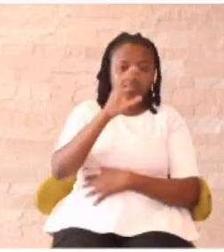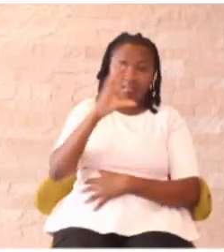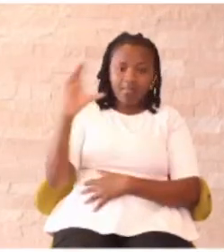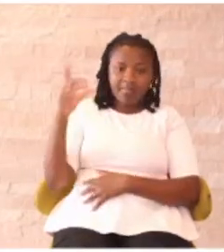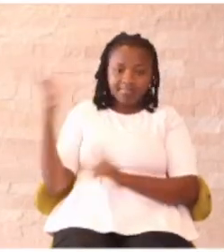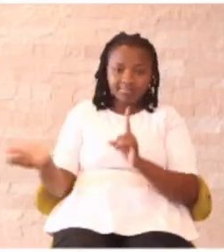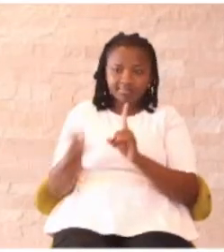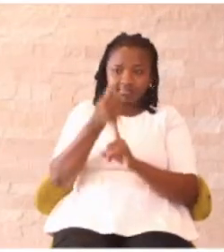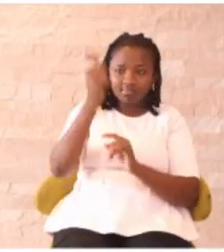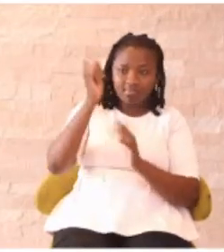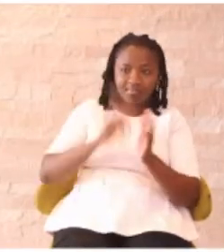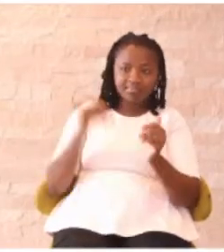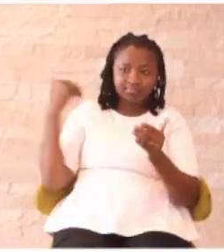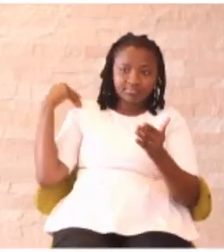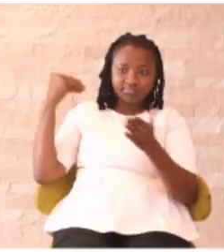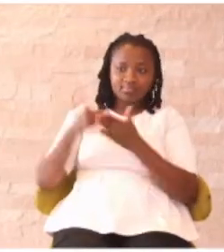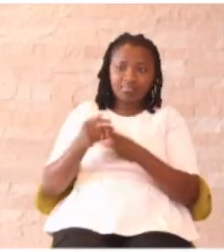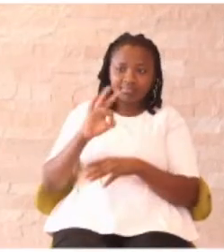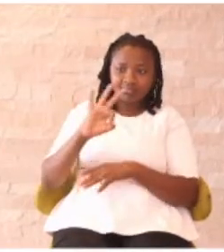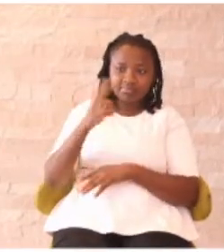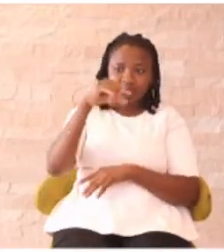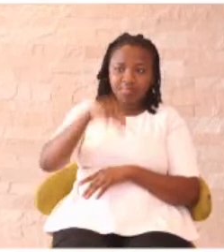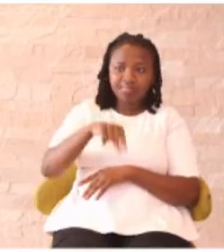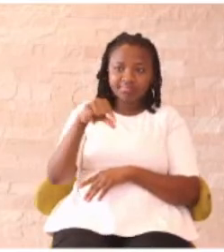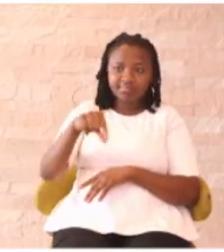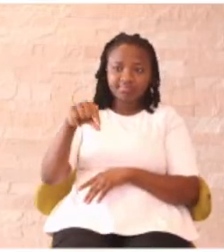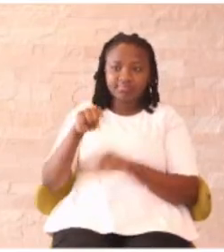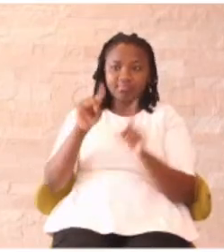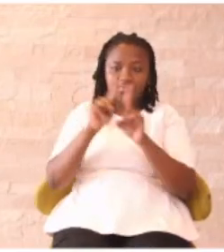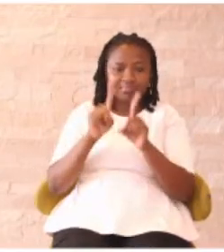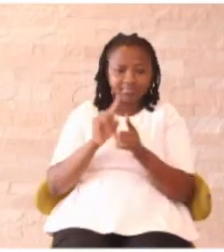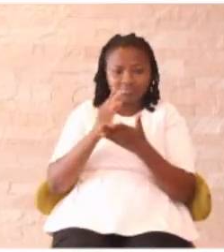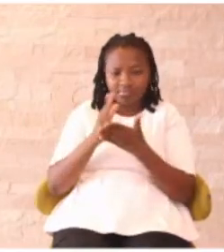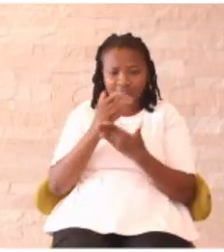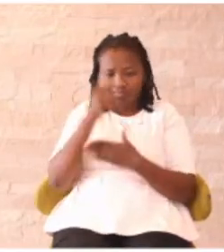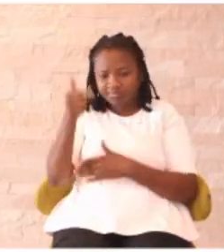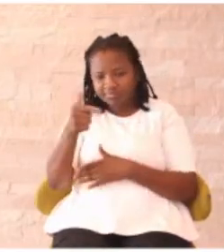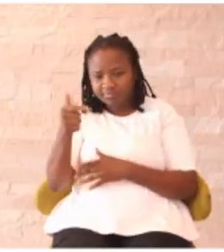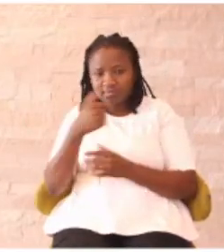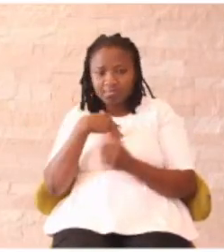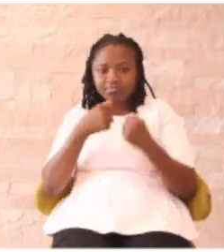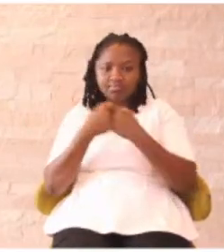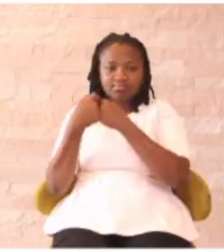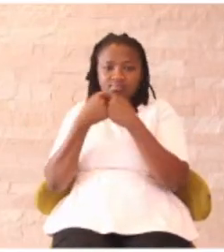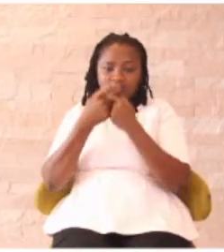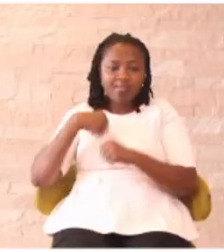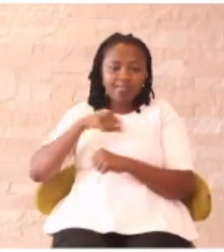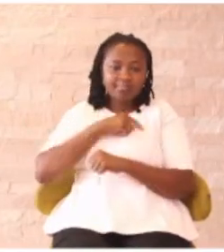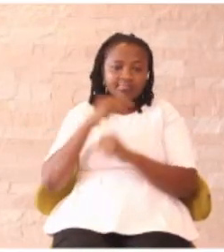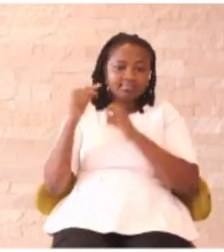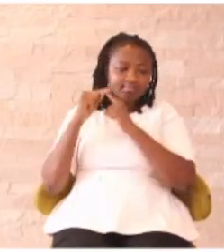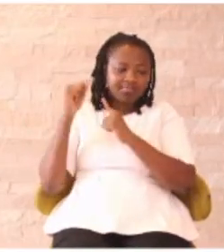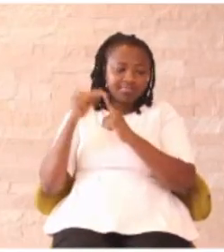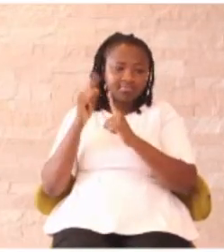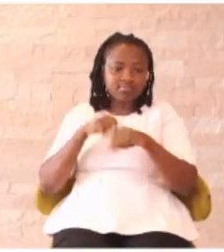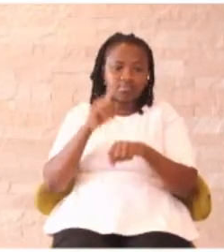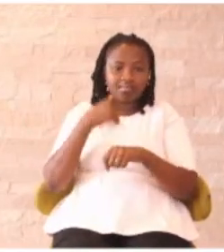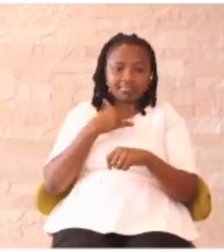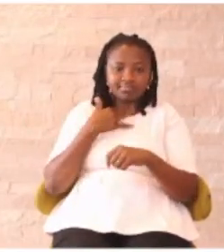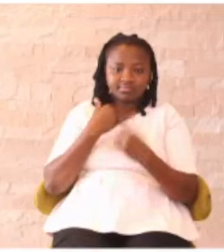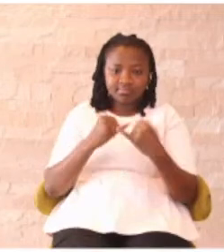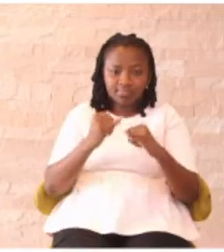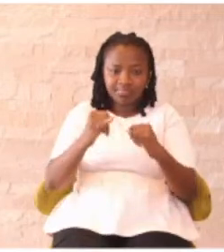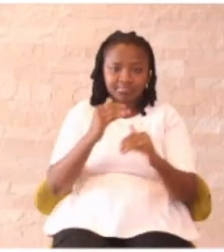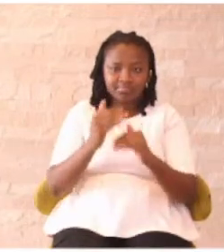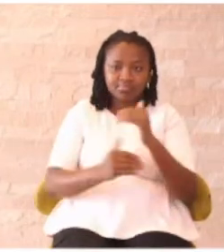quarter, and also some of the challenges that we have faced during the implementation